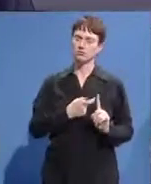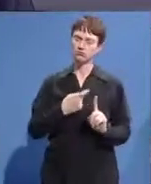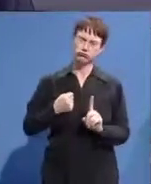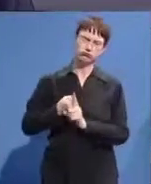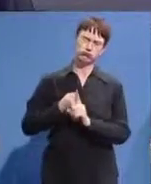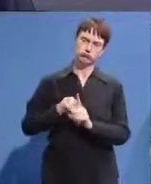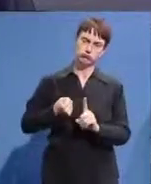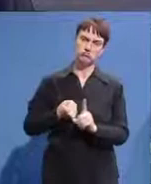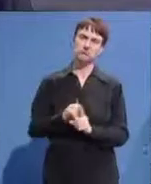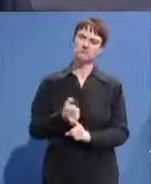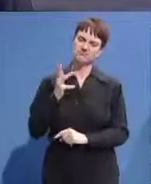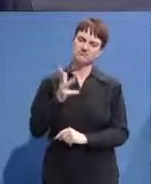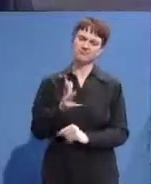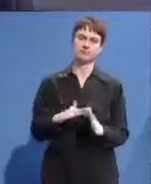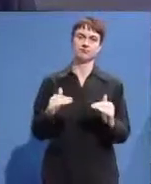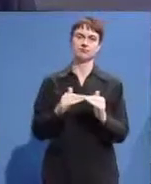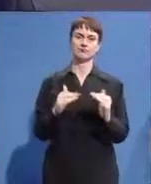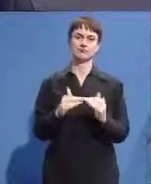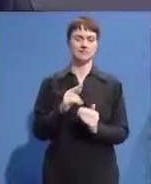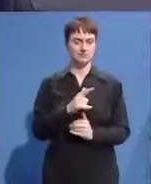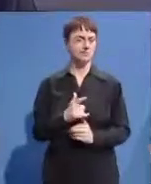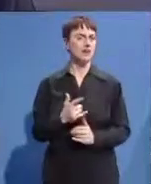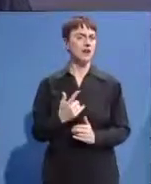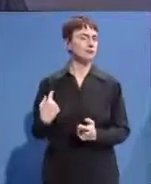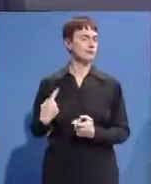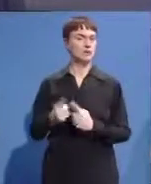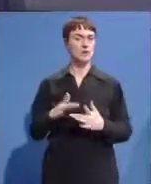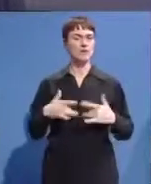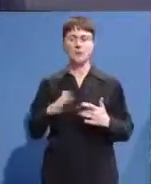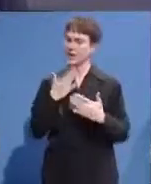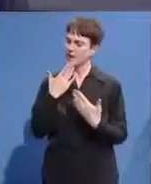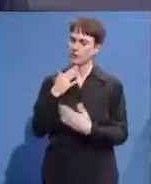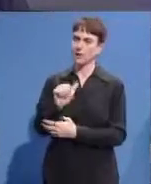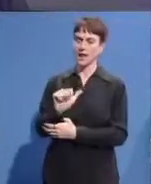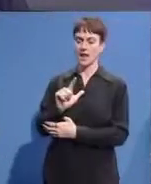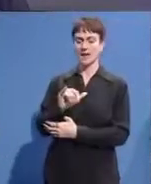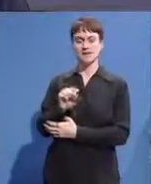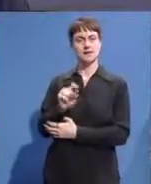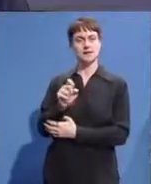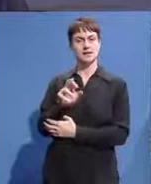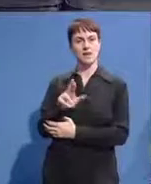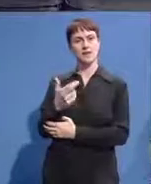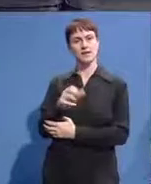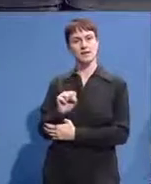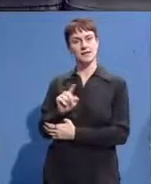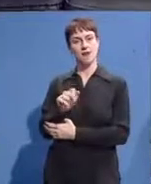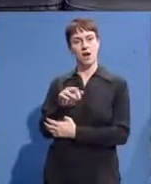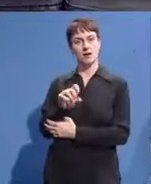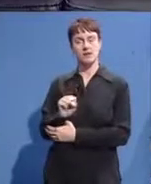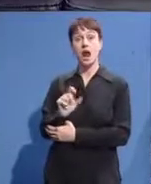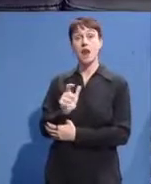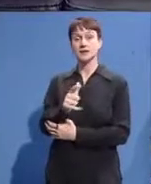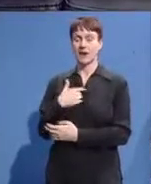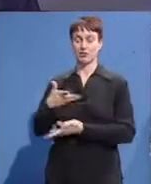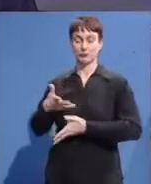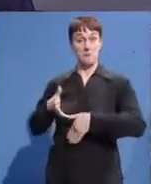stood his whole life, and that in itself should be celebrated. Thank you so much, Alistair Sparks. We will be talking to you again a little bit later on, and as